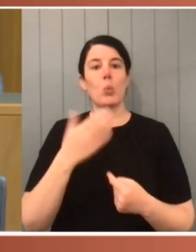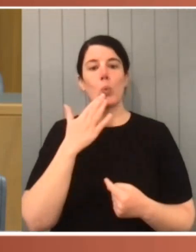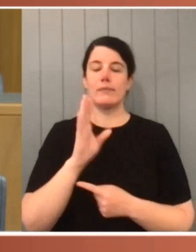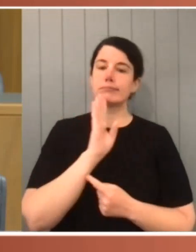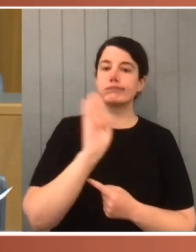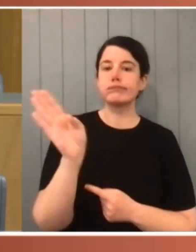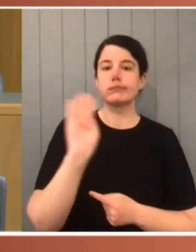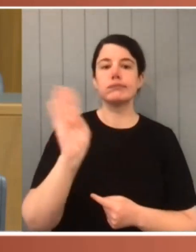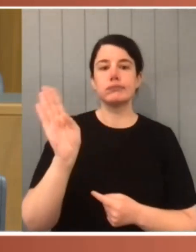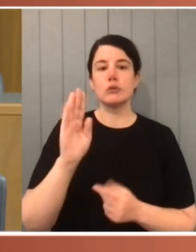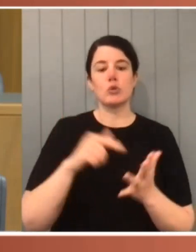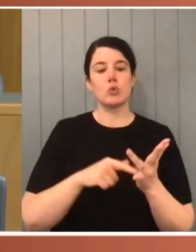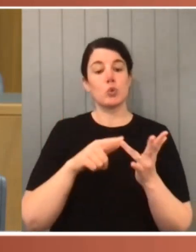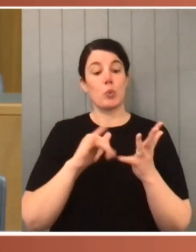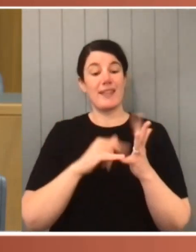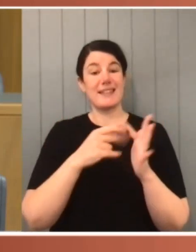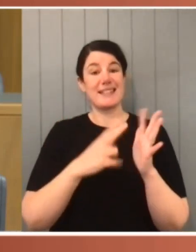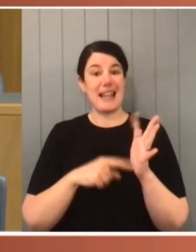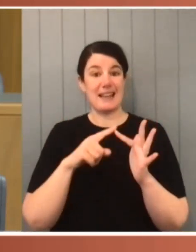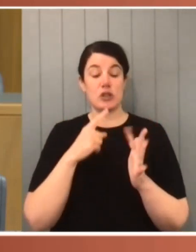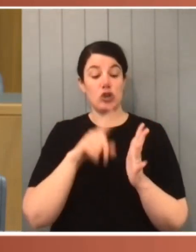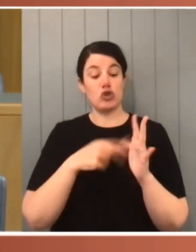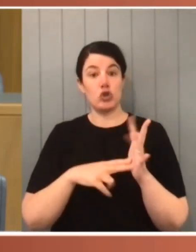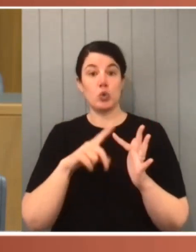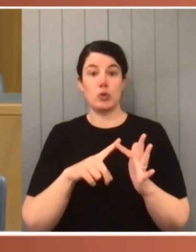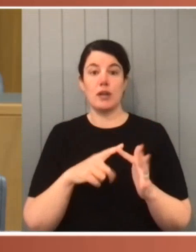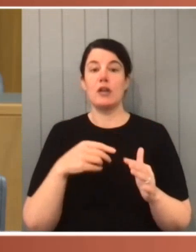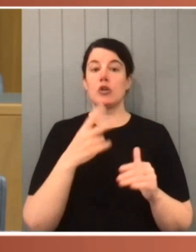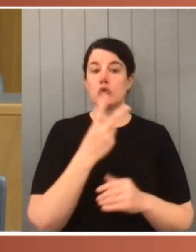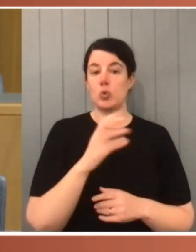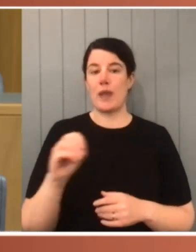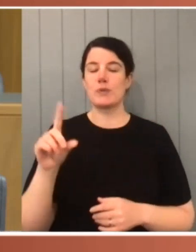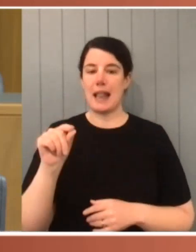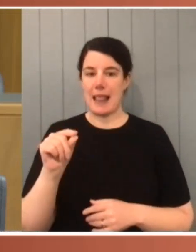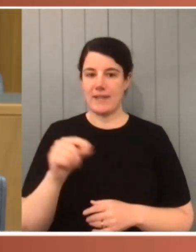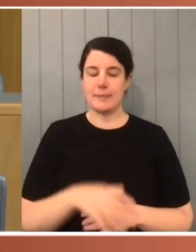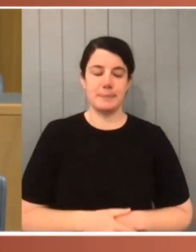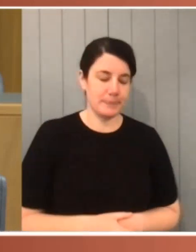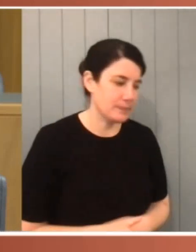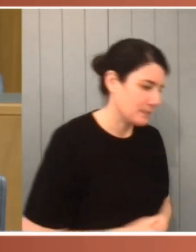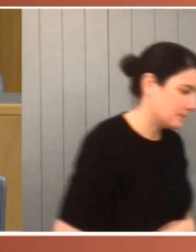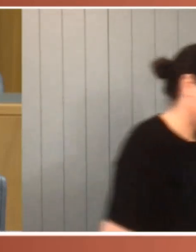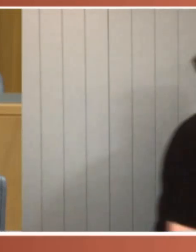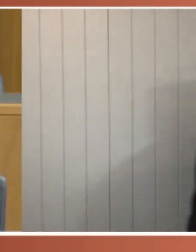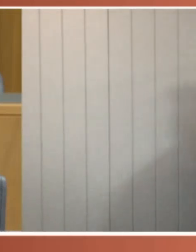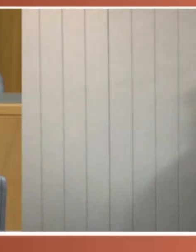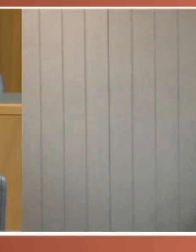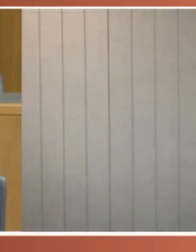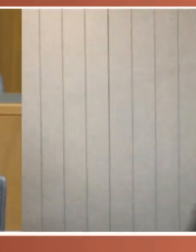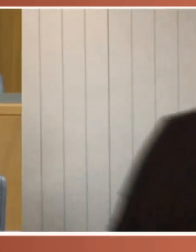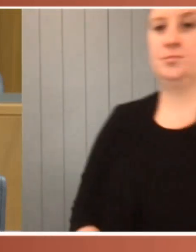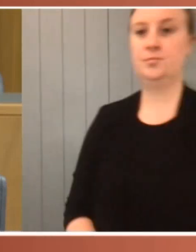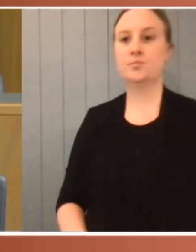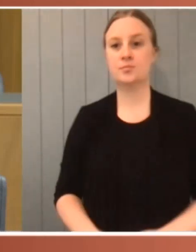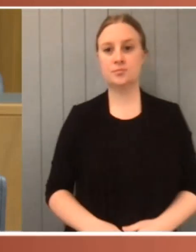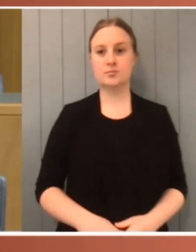address to the Senate in June 2011. Quote, "I have fought a lonely and quixotic